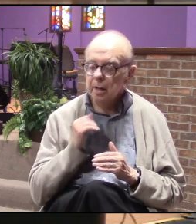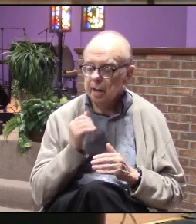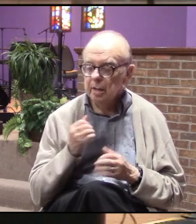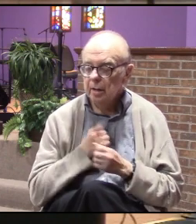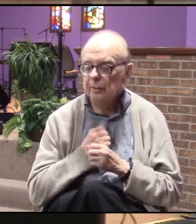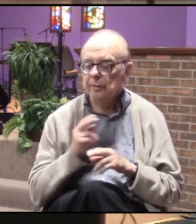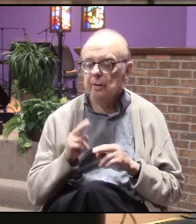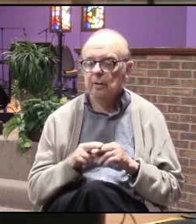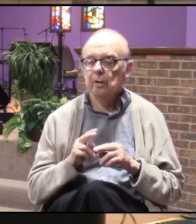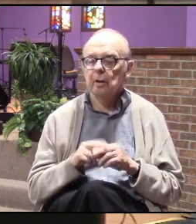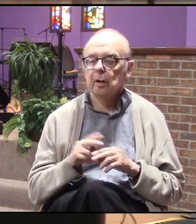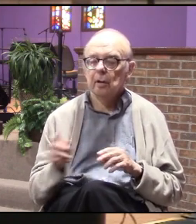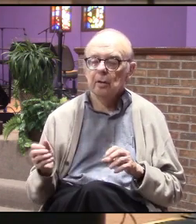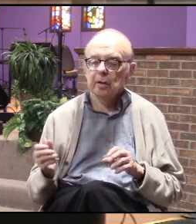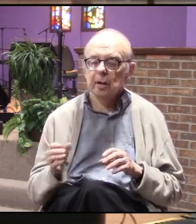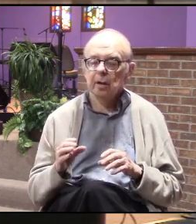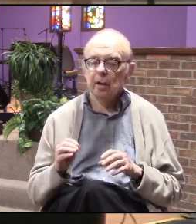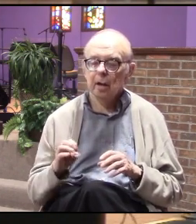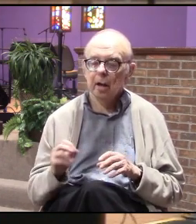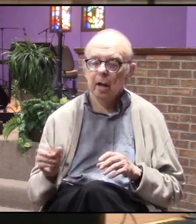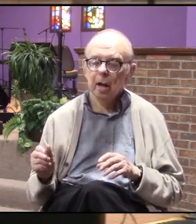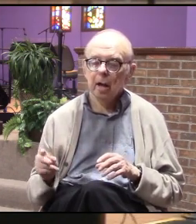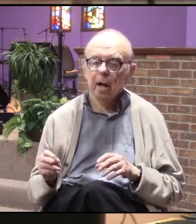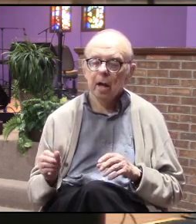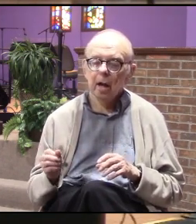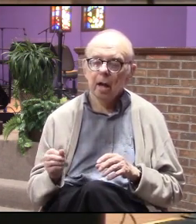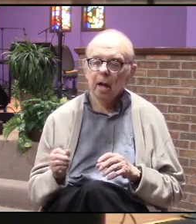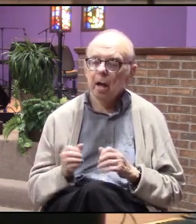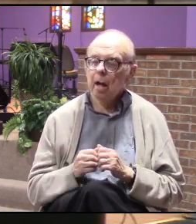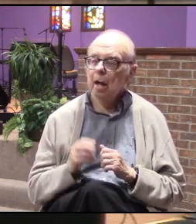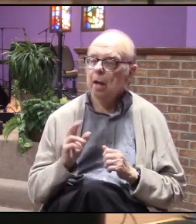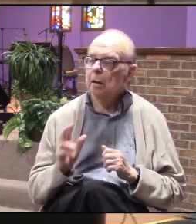seat. They got a couch with 3